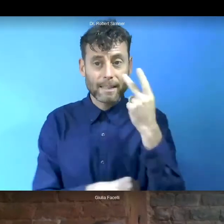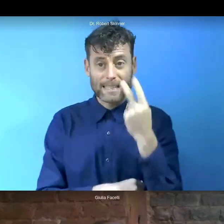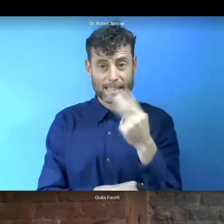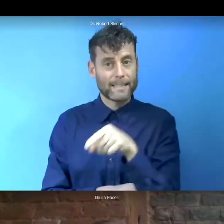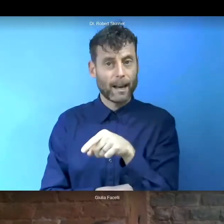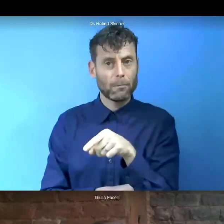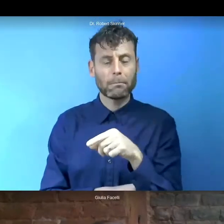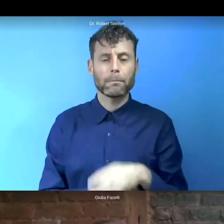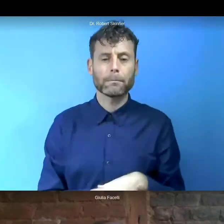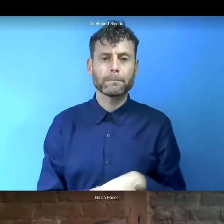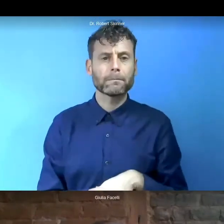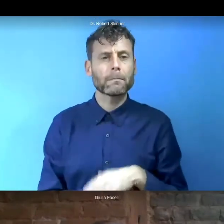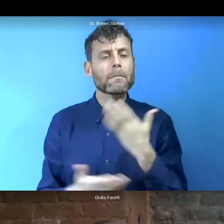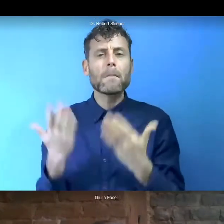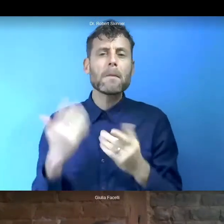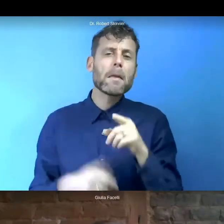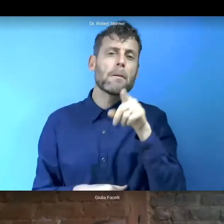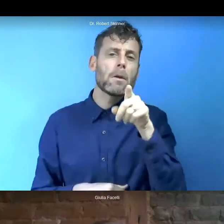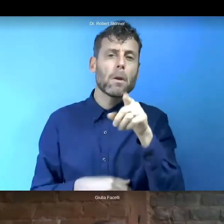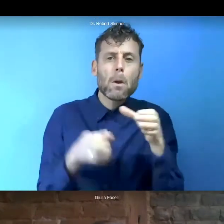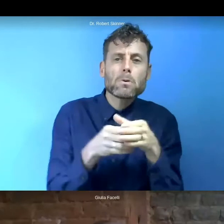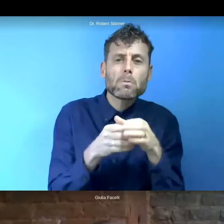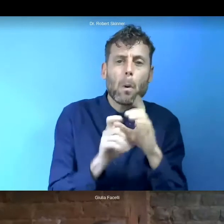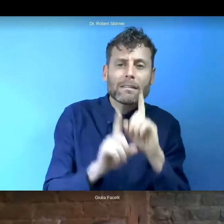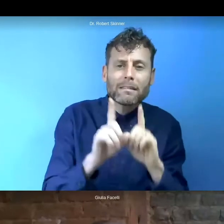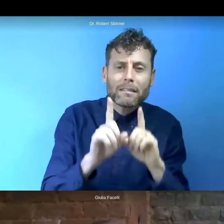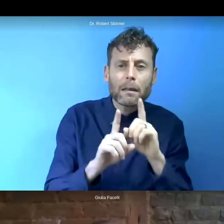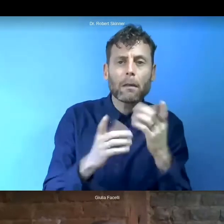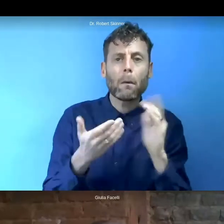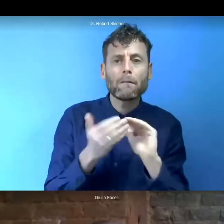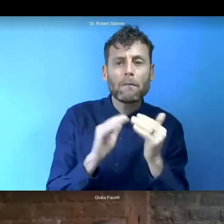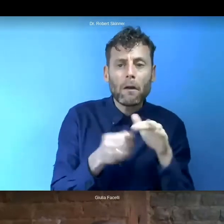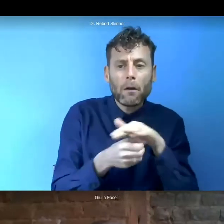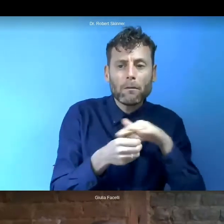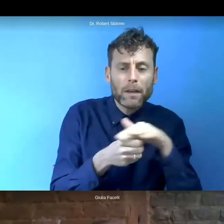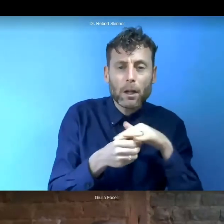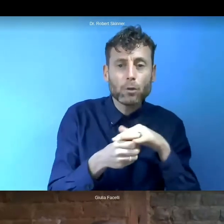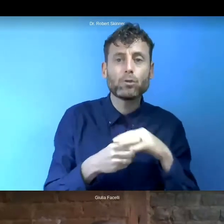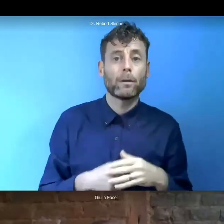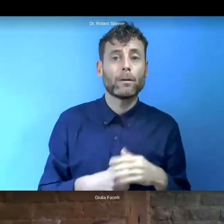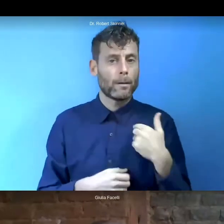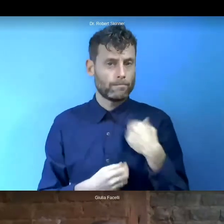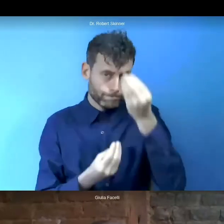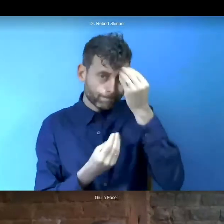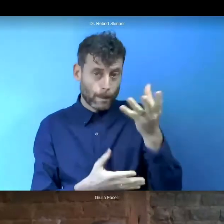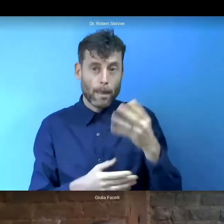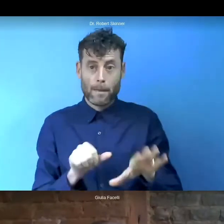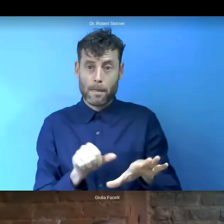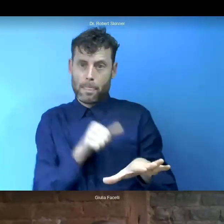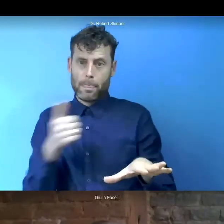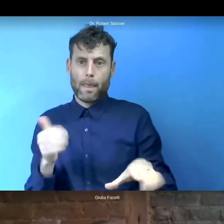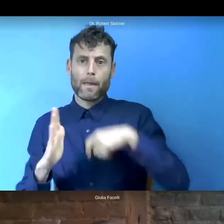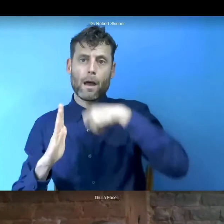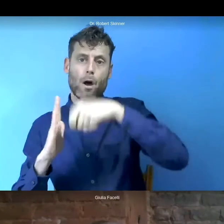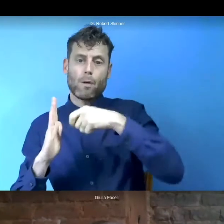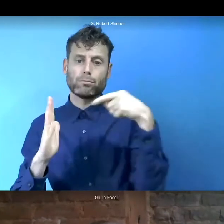In case you come from a small city or village, then I would like to advertise another project, which is Ruritage.